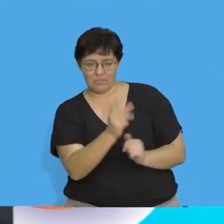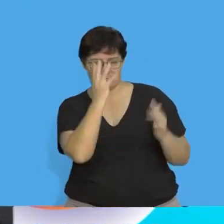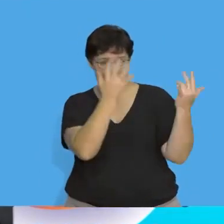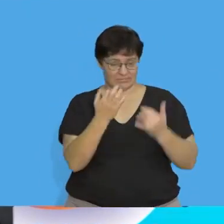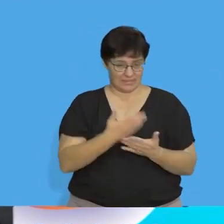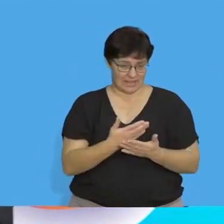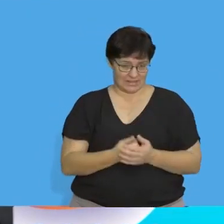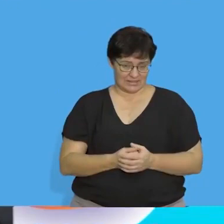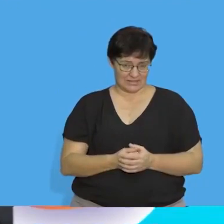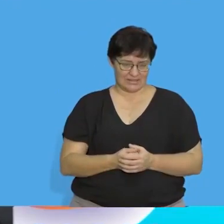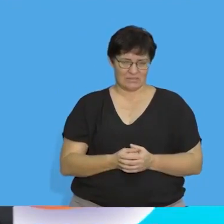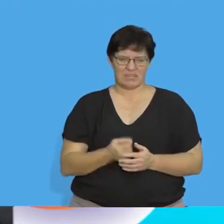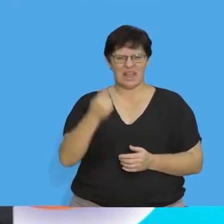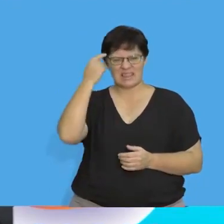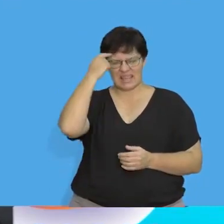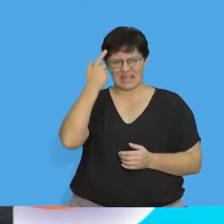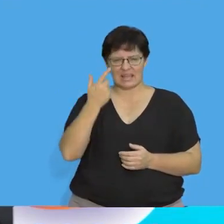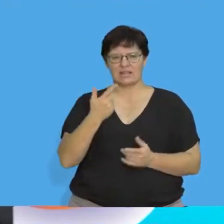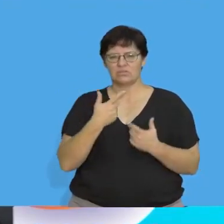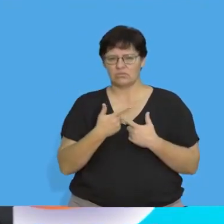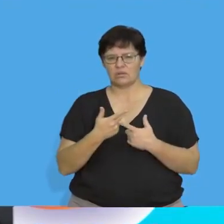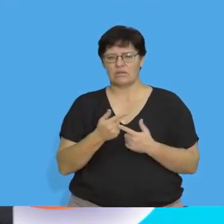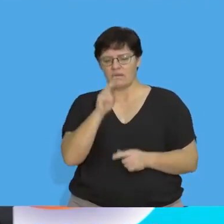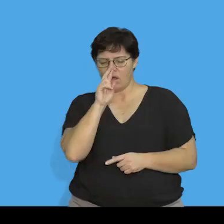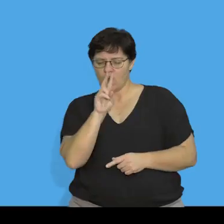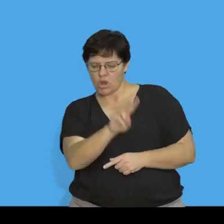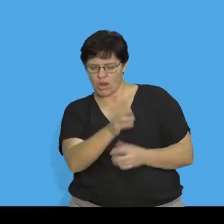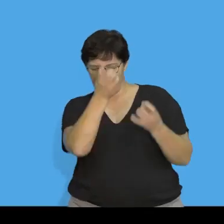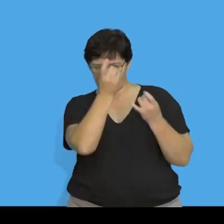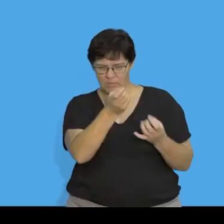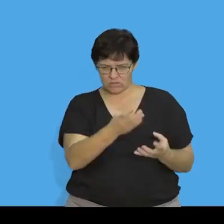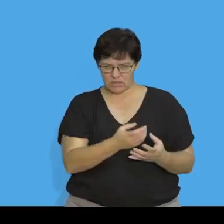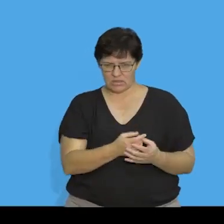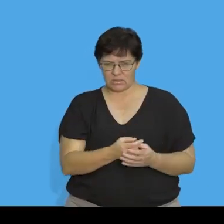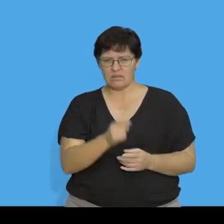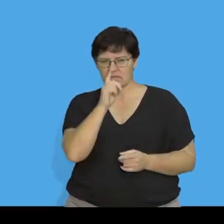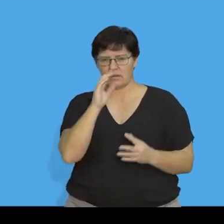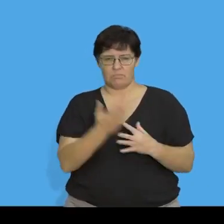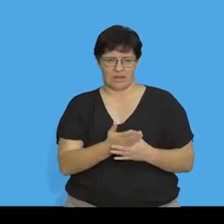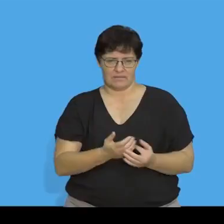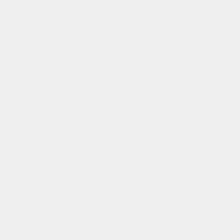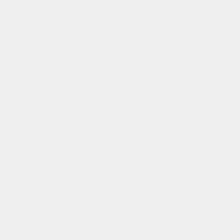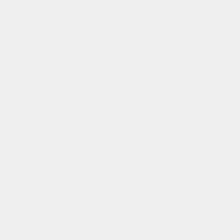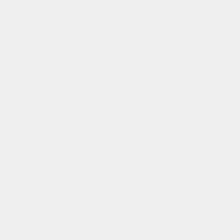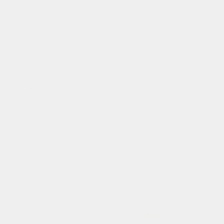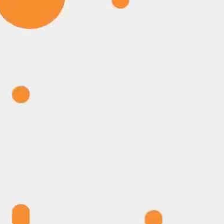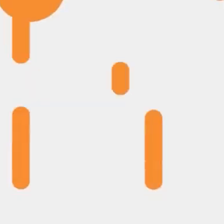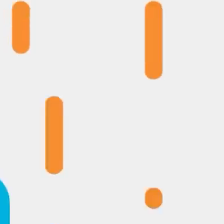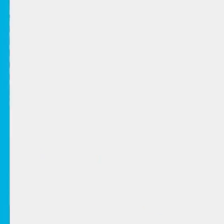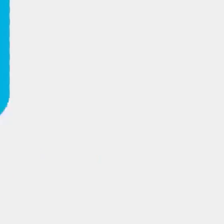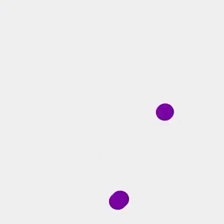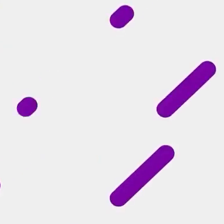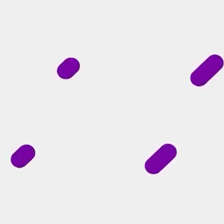what? I think it's time for you just to look at the data, and let's take a short break.